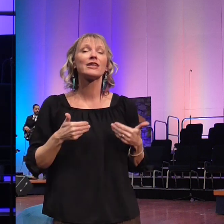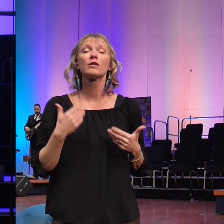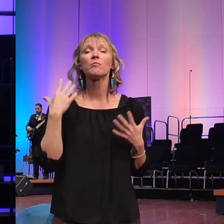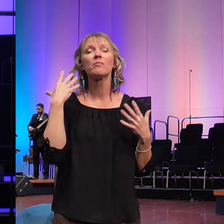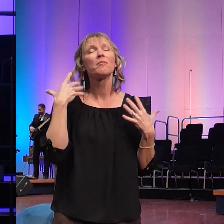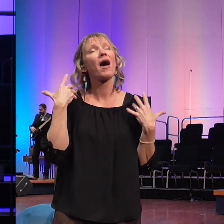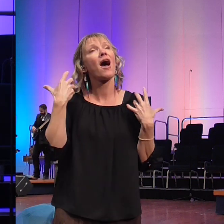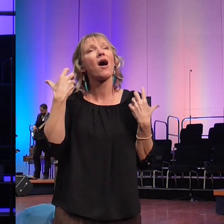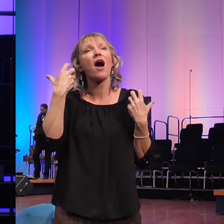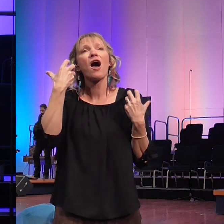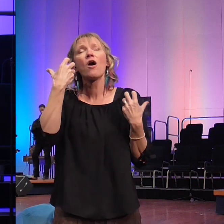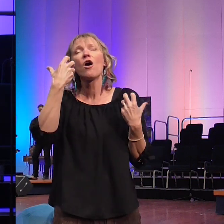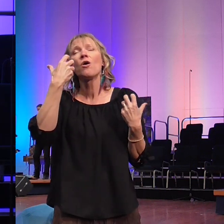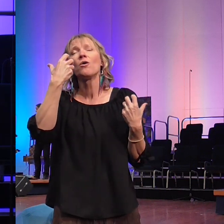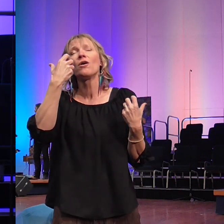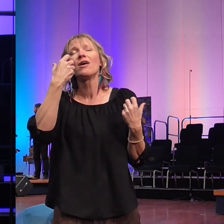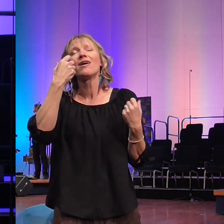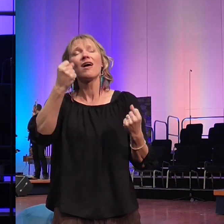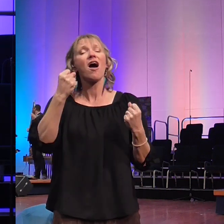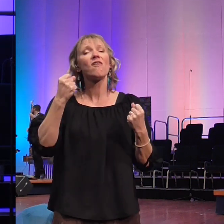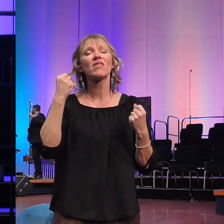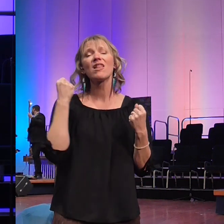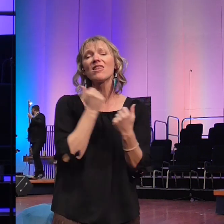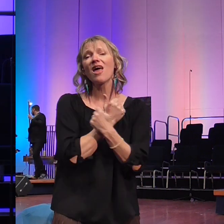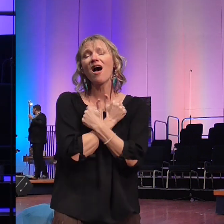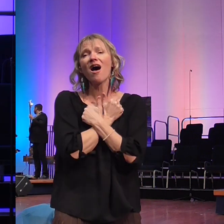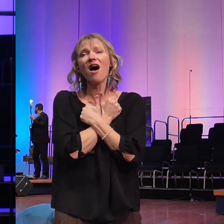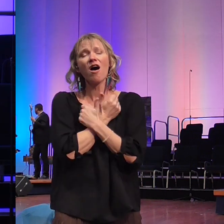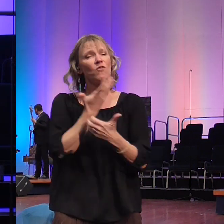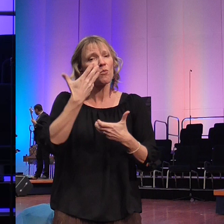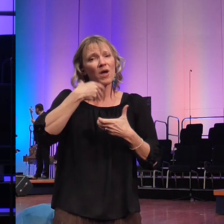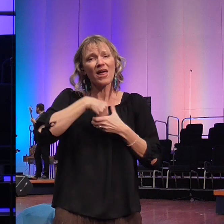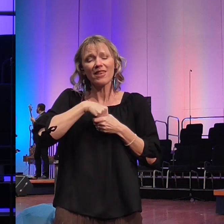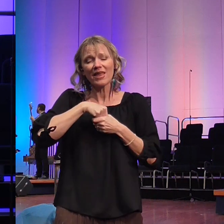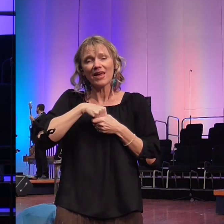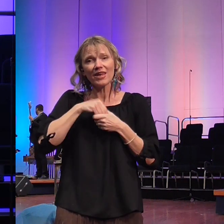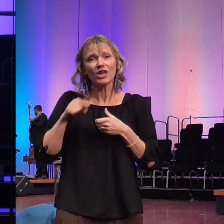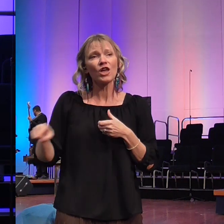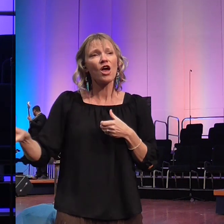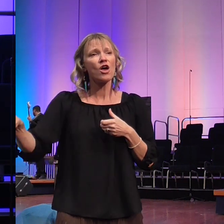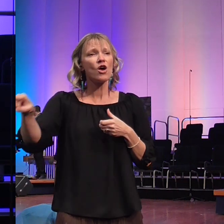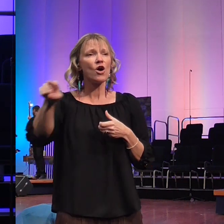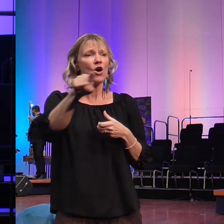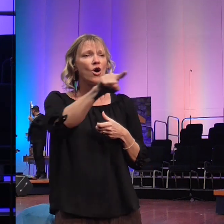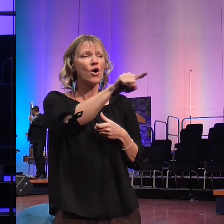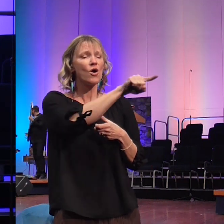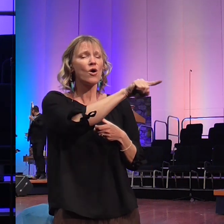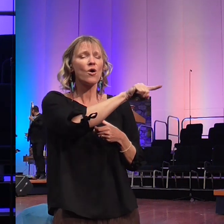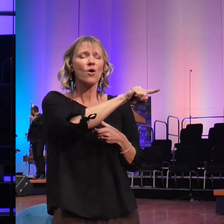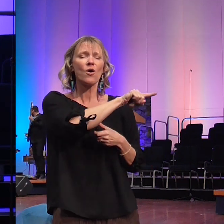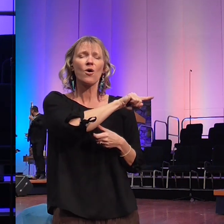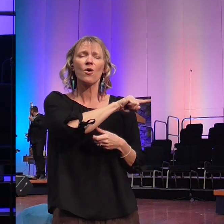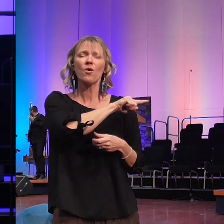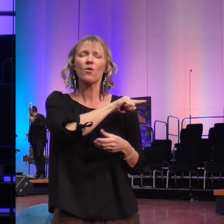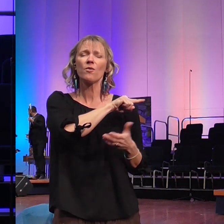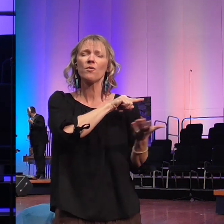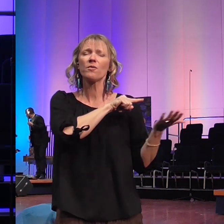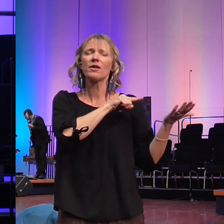It's the power of the love in you